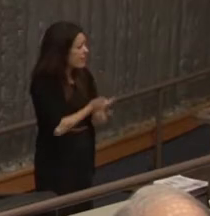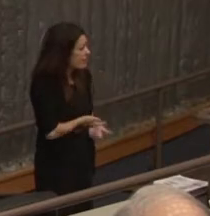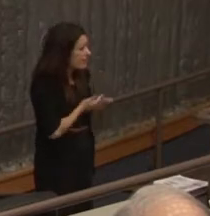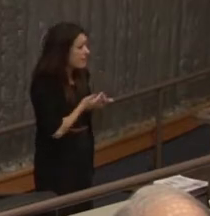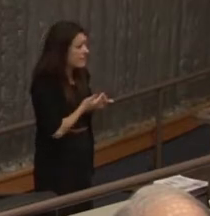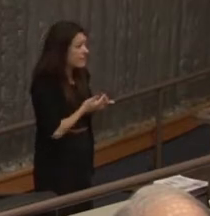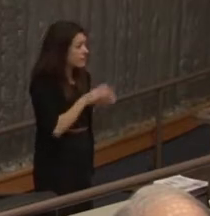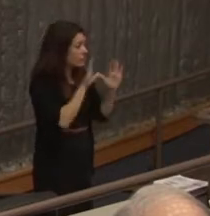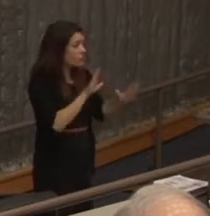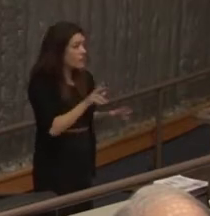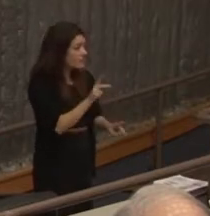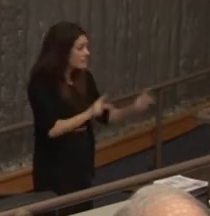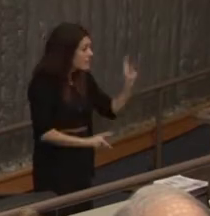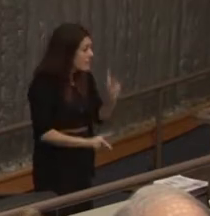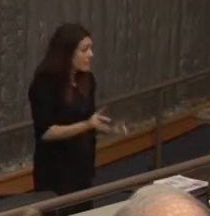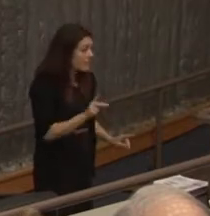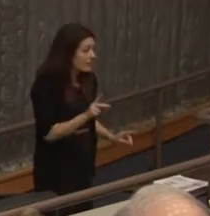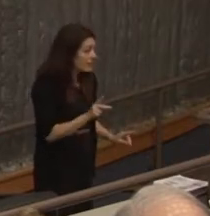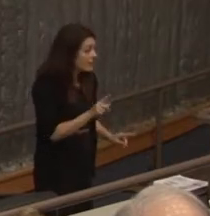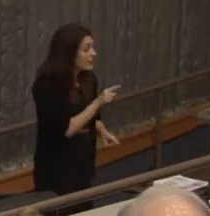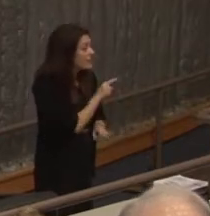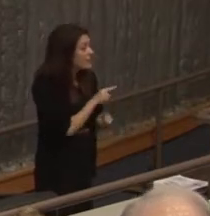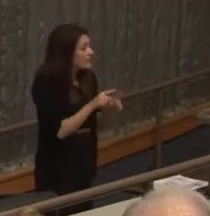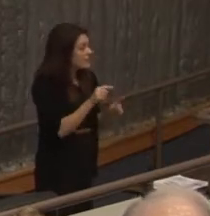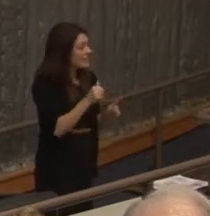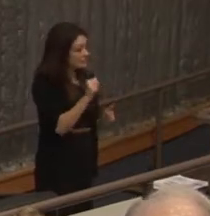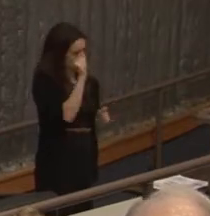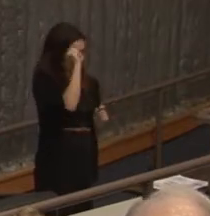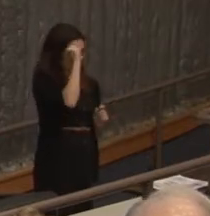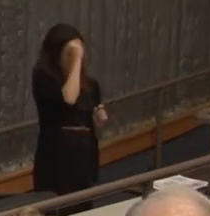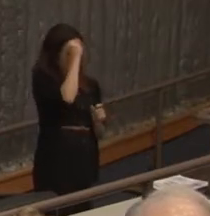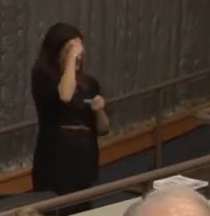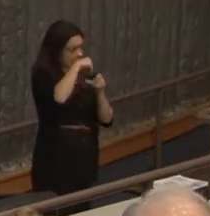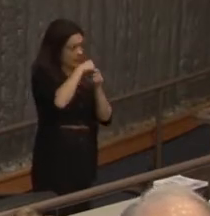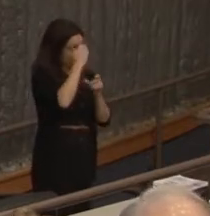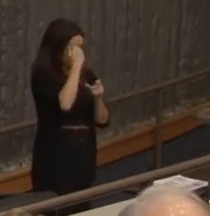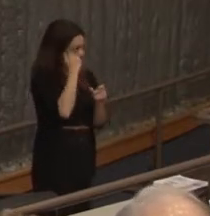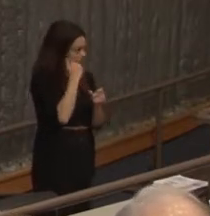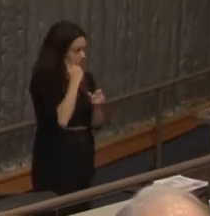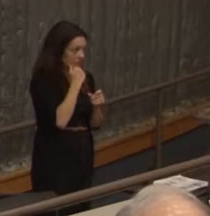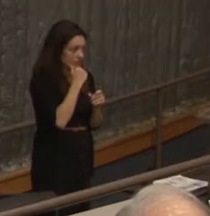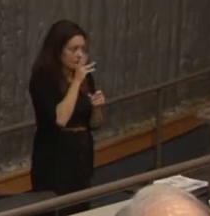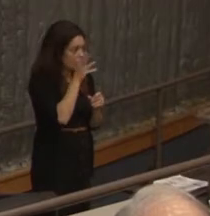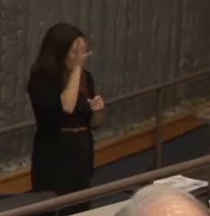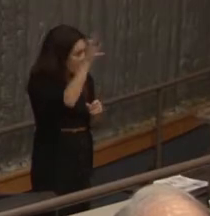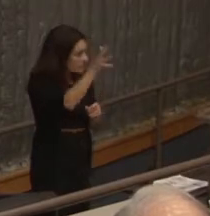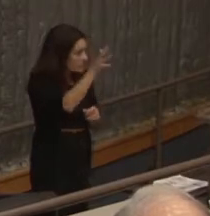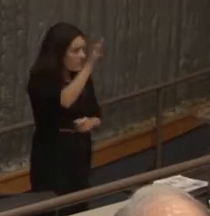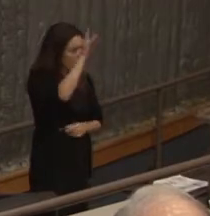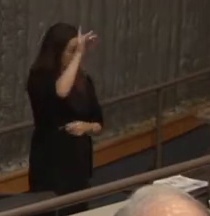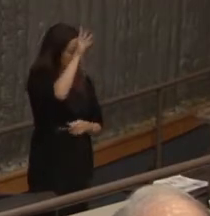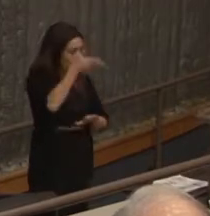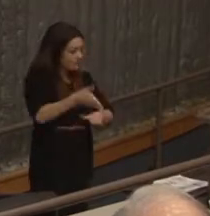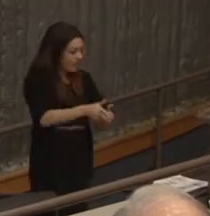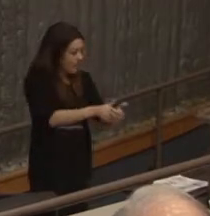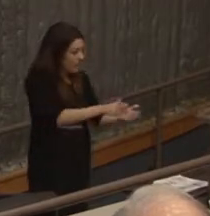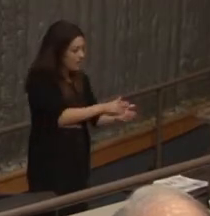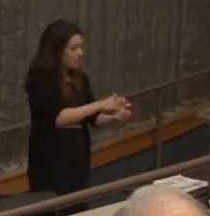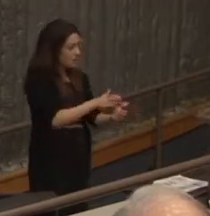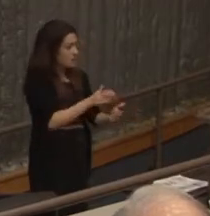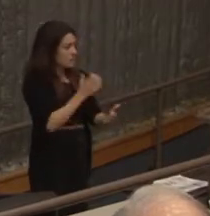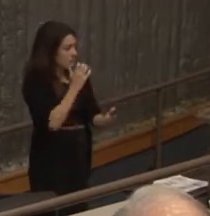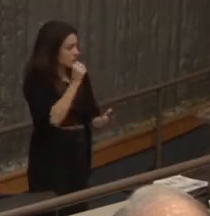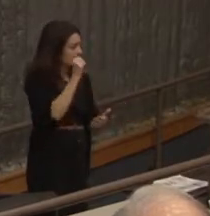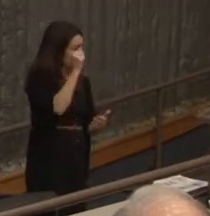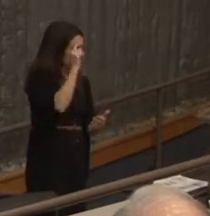lovely people, but he has this kind of legacy and burden of what happened to his grandparents and what happened to his father, and you